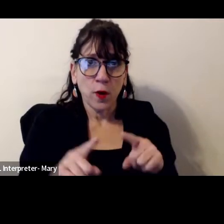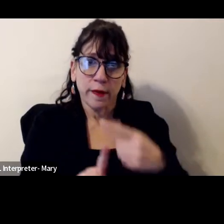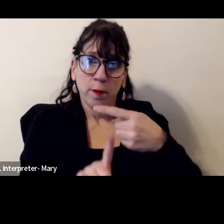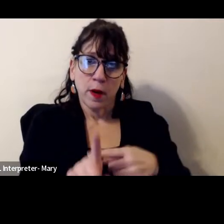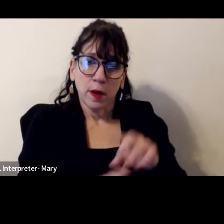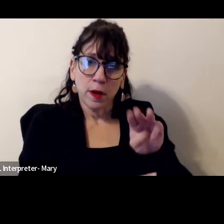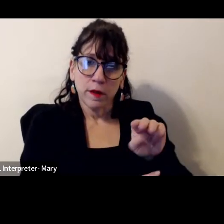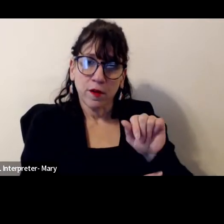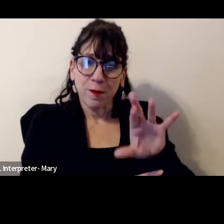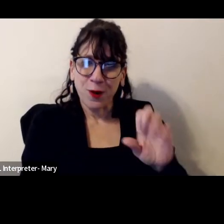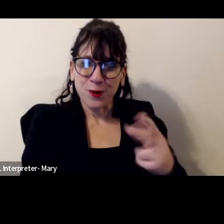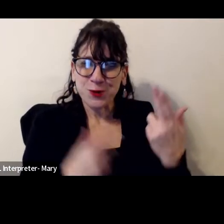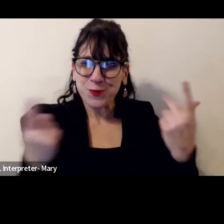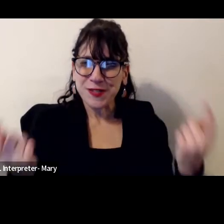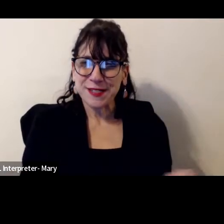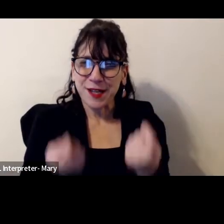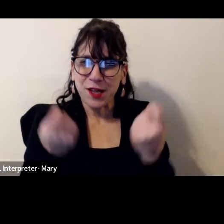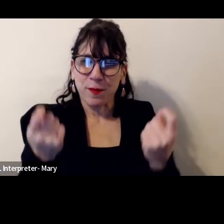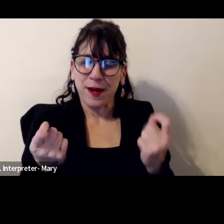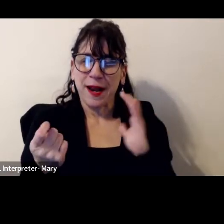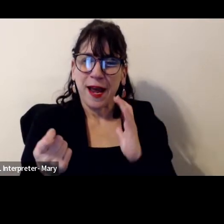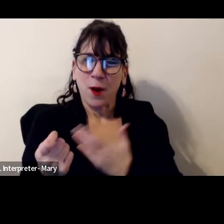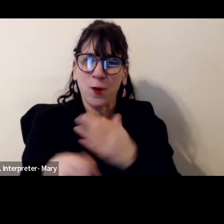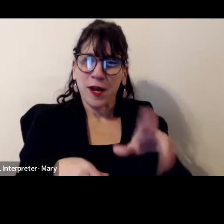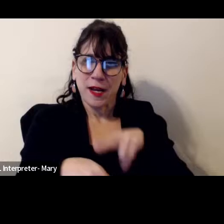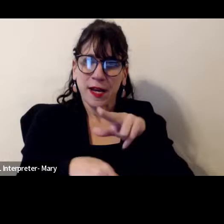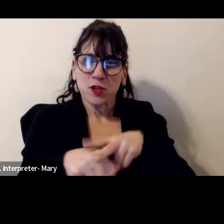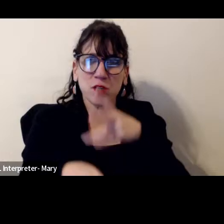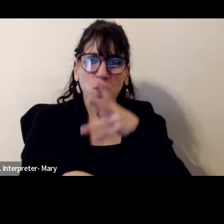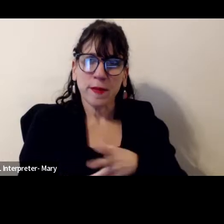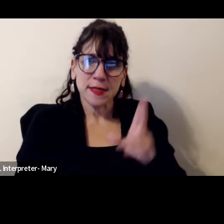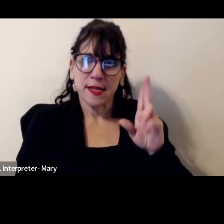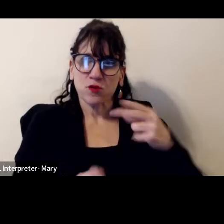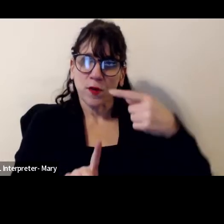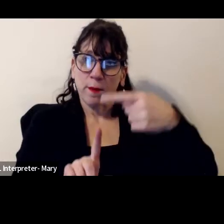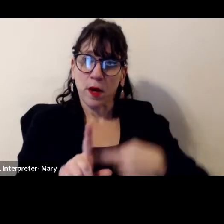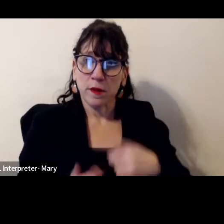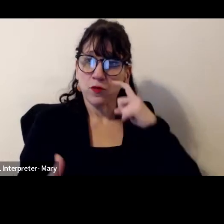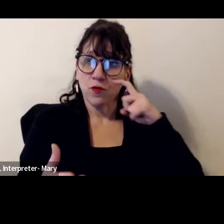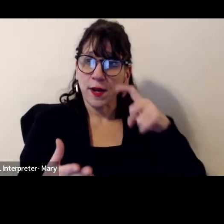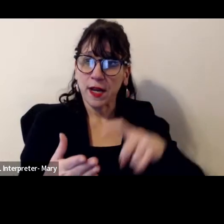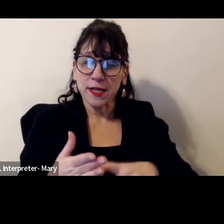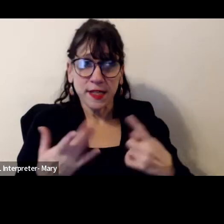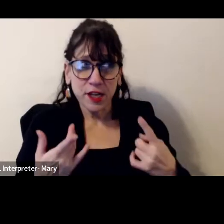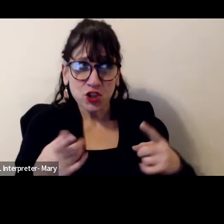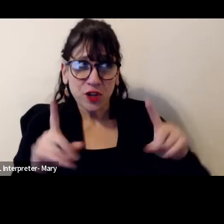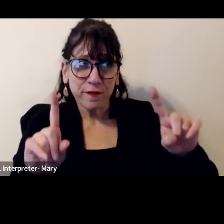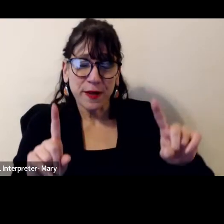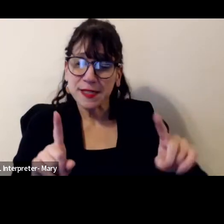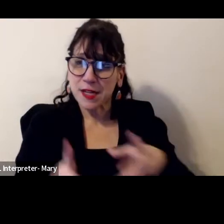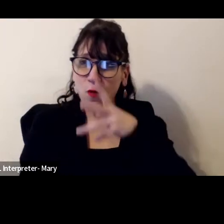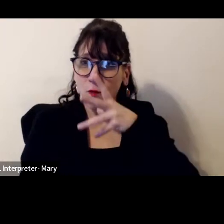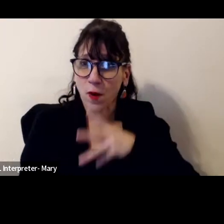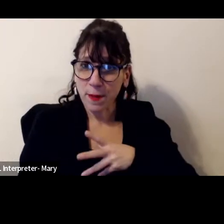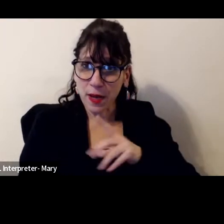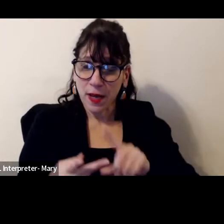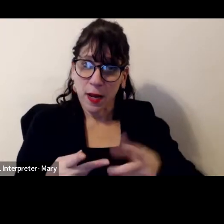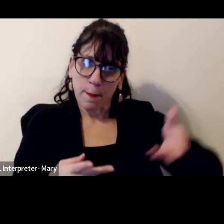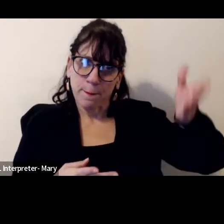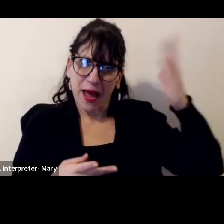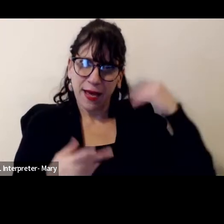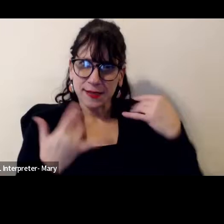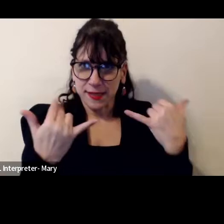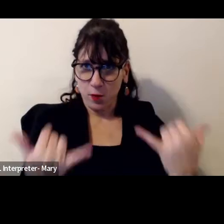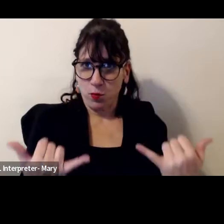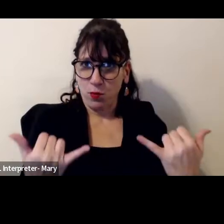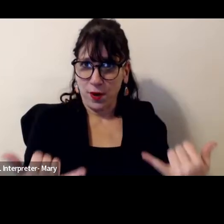March, we celebrate our nation's Women's History Month to recognize the achievements of women, past and